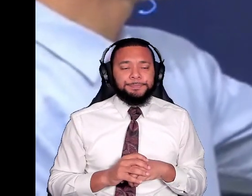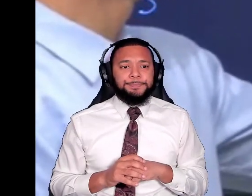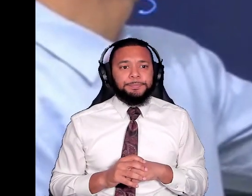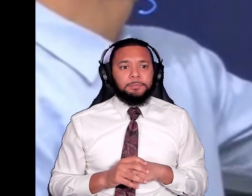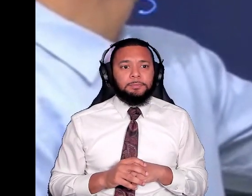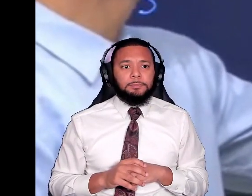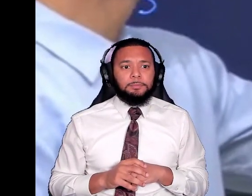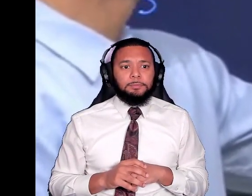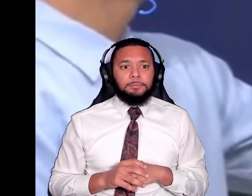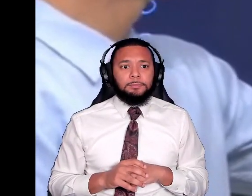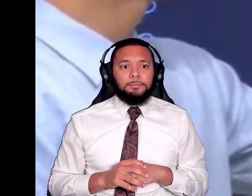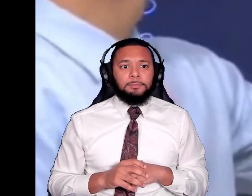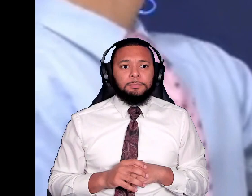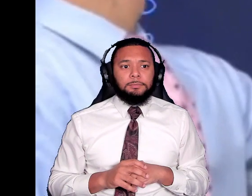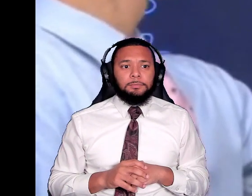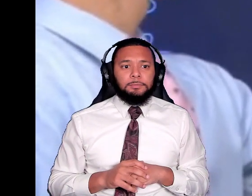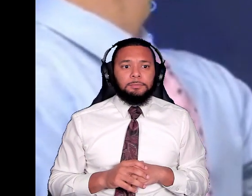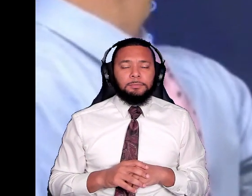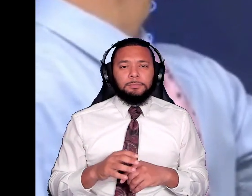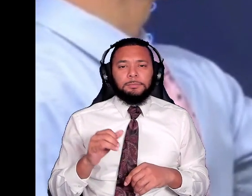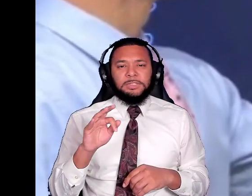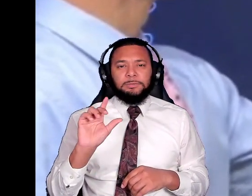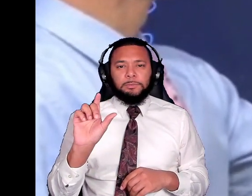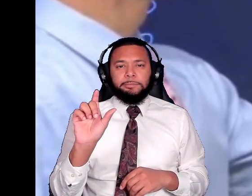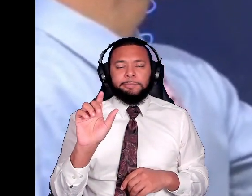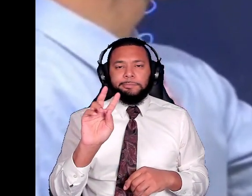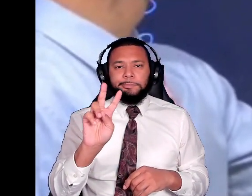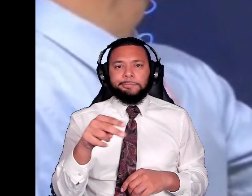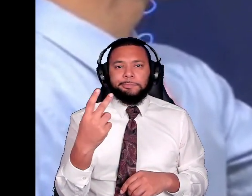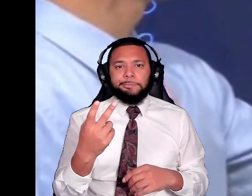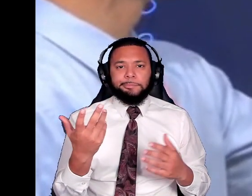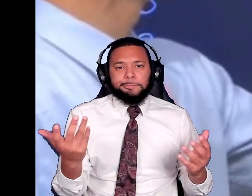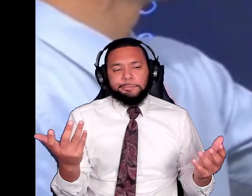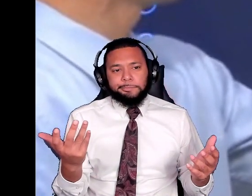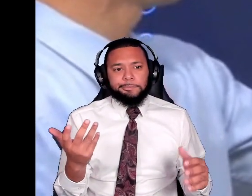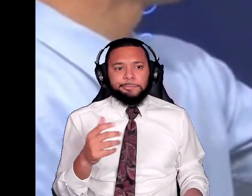the other side, well, if we just reverse this and put it the